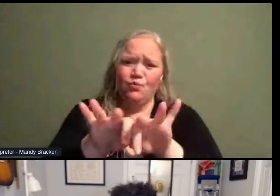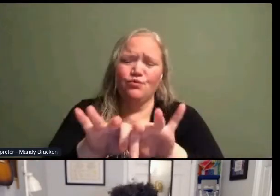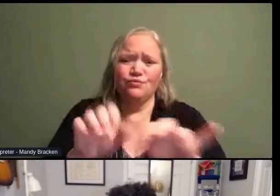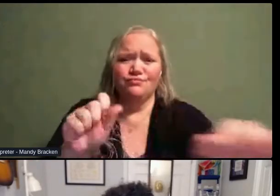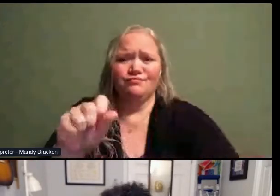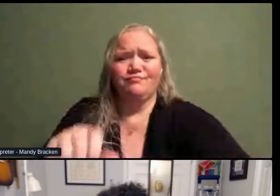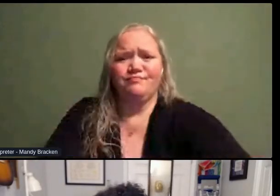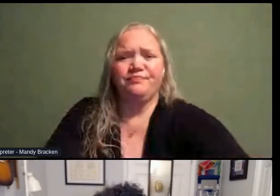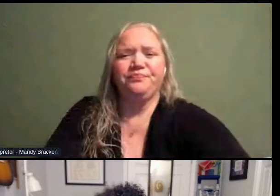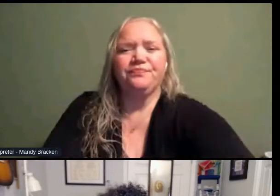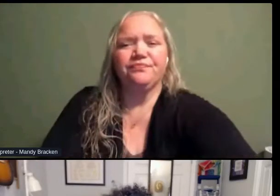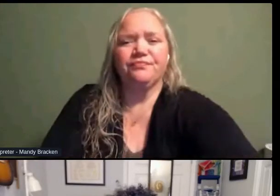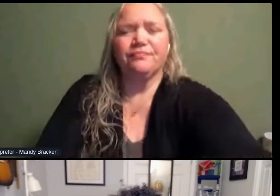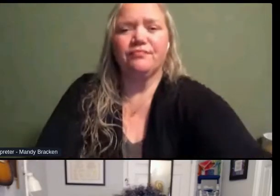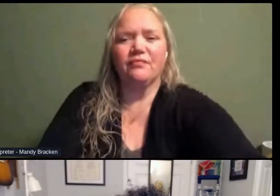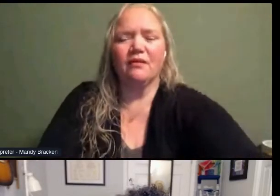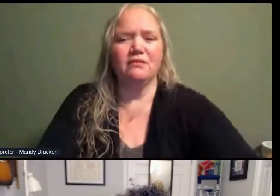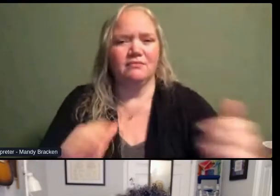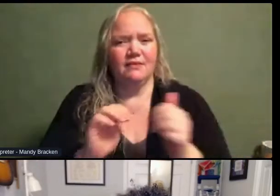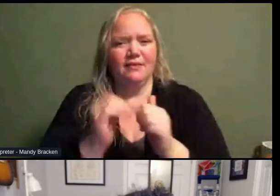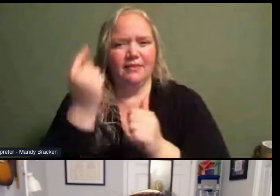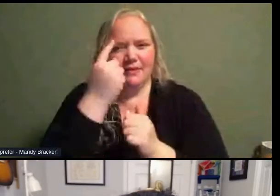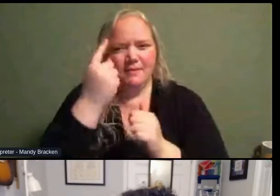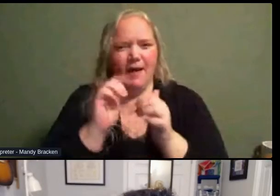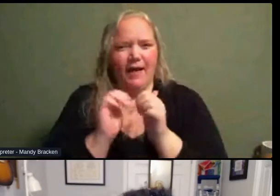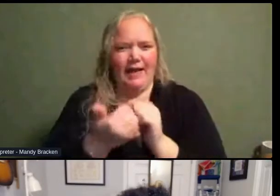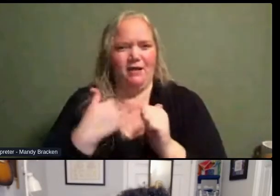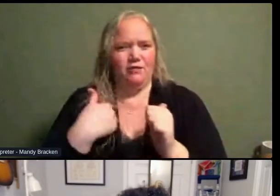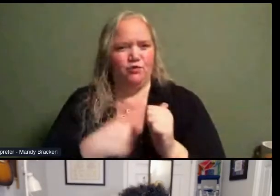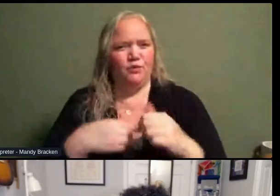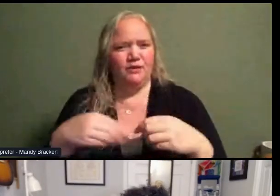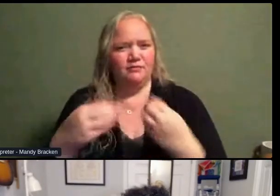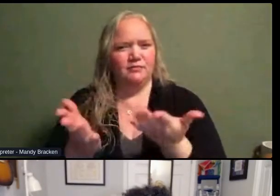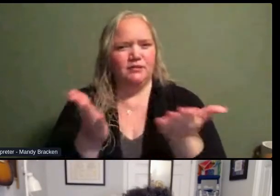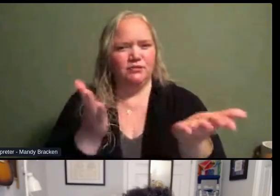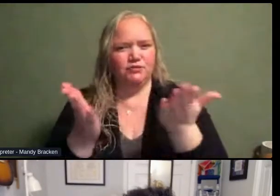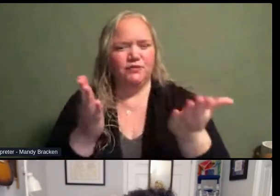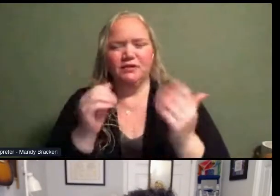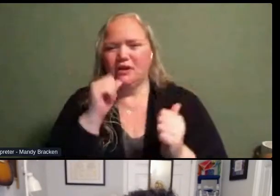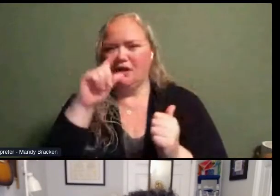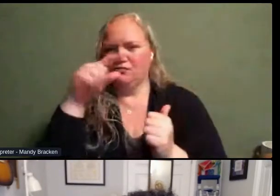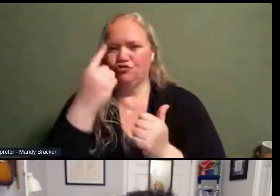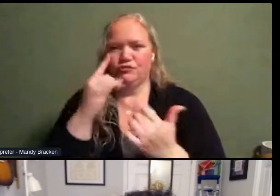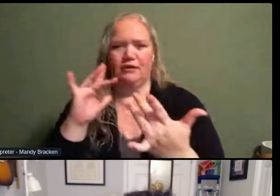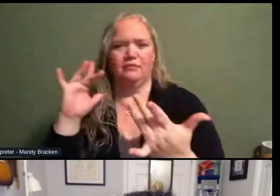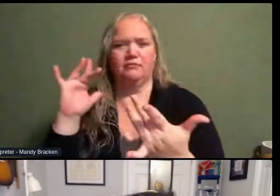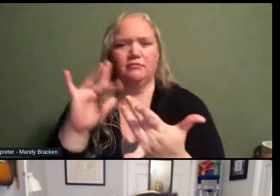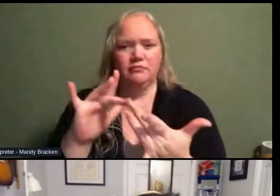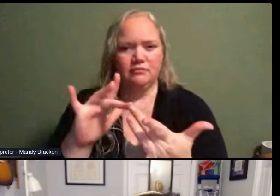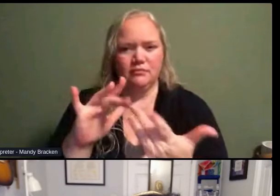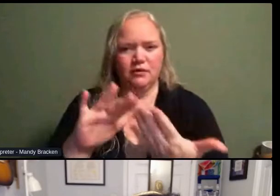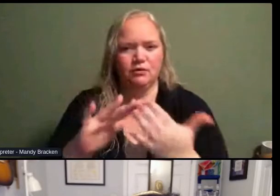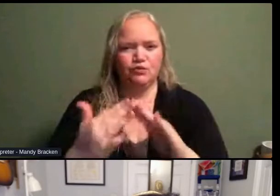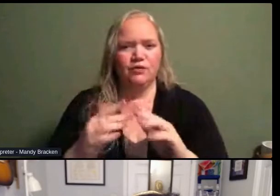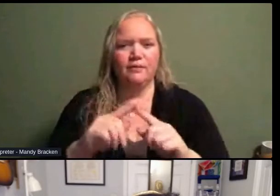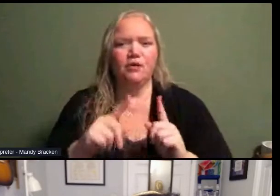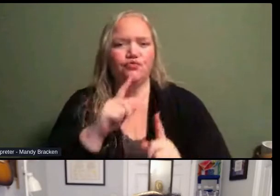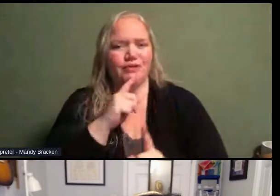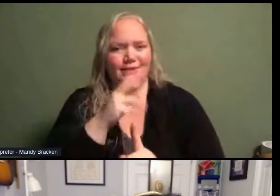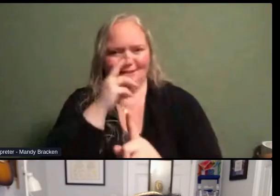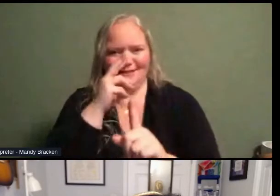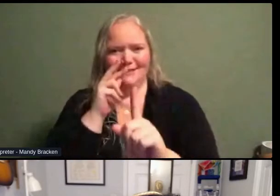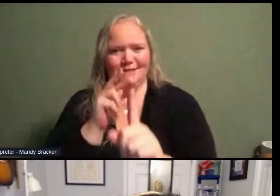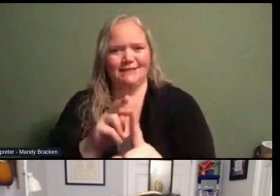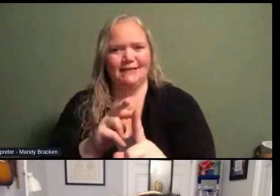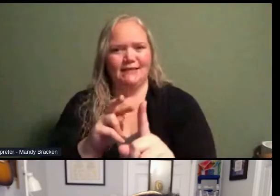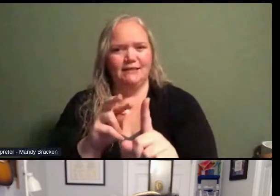do we serve. It's not just about reaching certain communities, but truly seeing them, seeing people for who they are, the stories